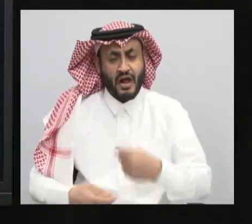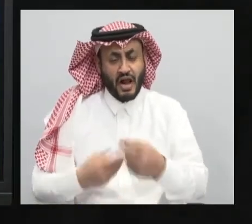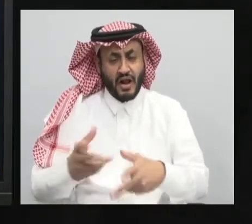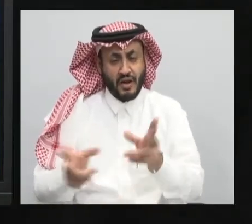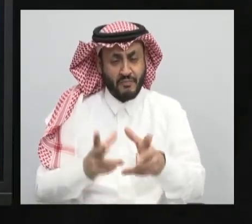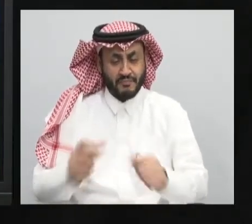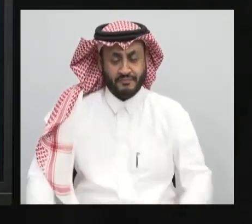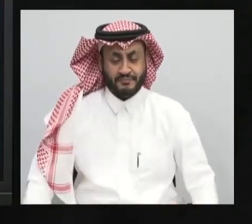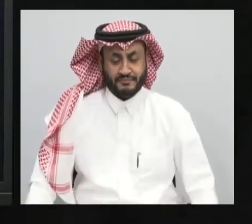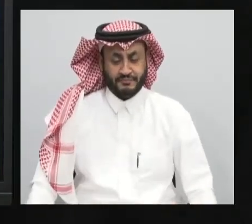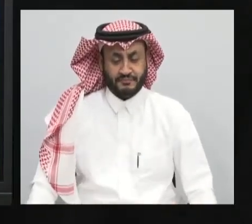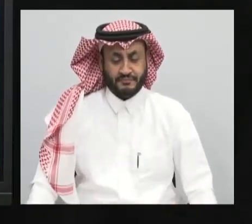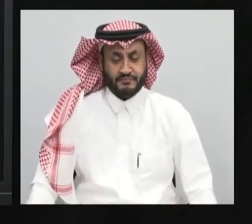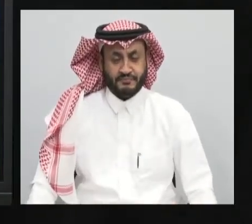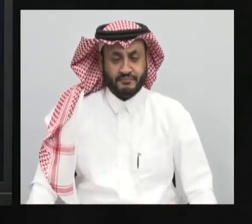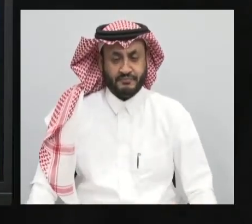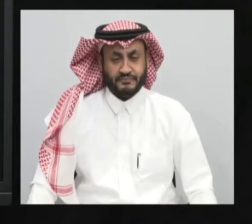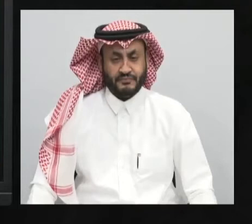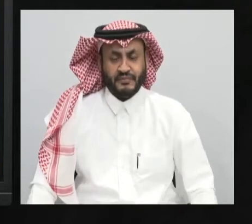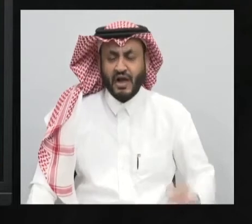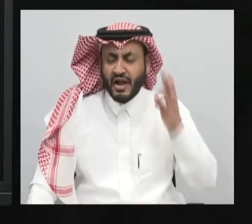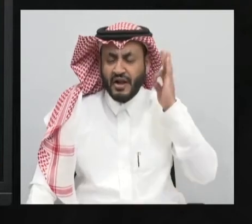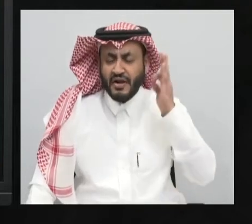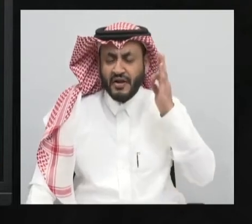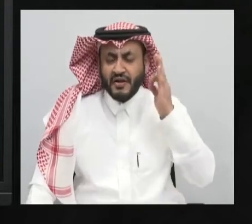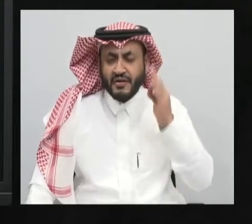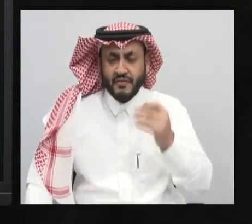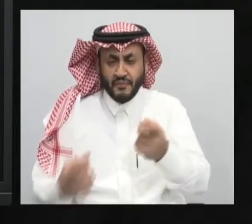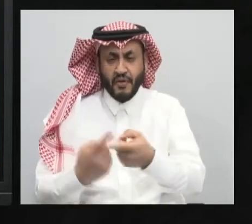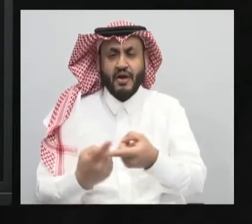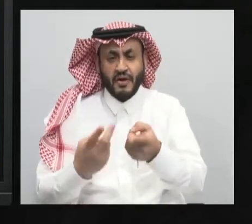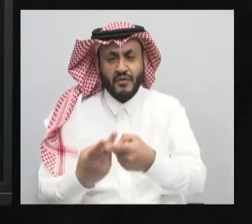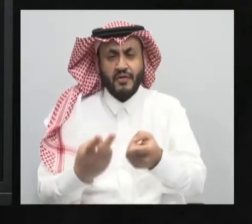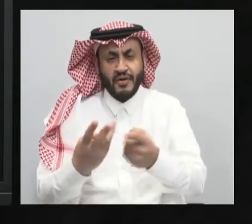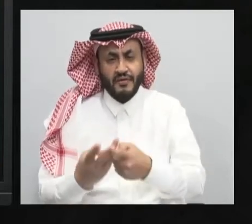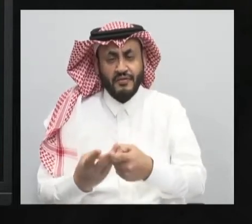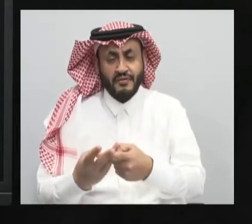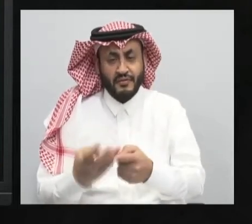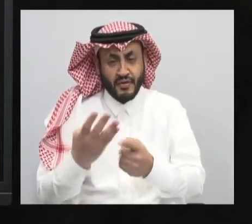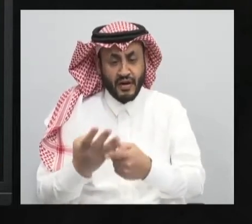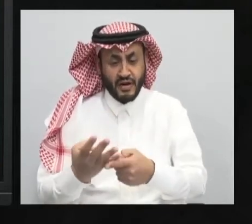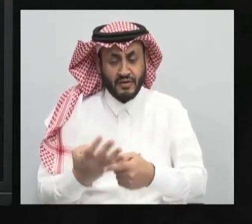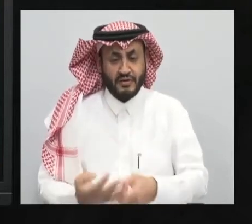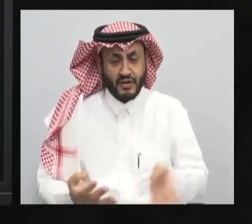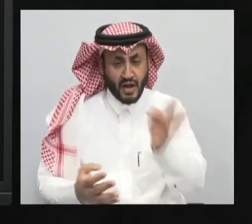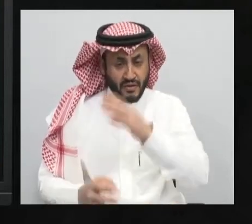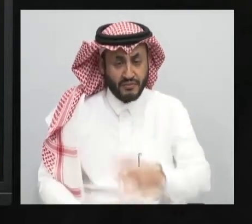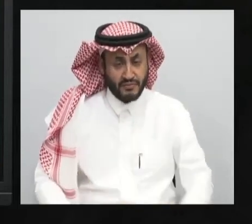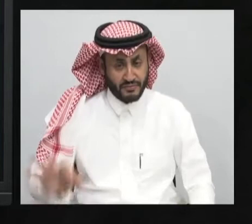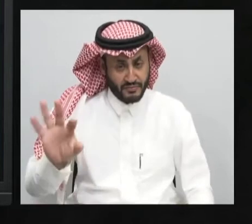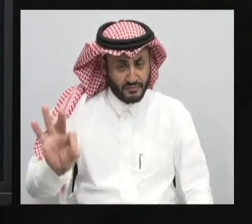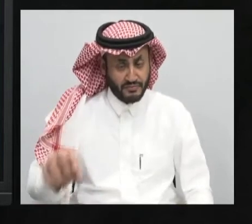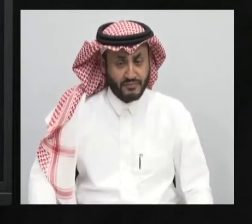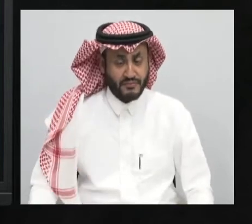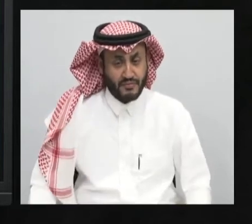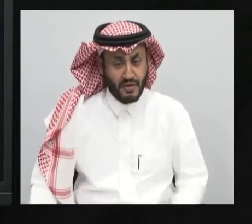the artist. So we will hear a conversation 1, 2, 3, 4 until I think 8